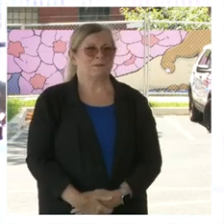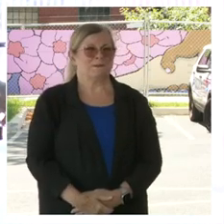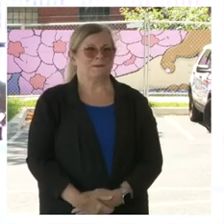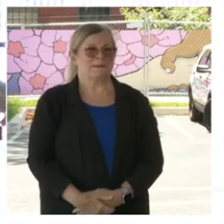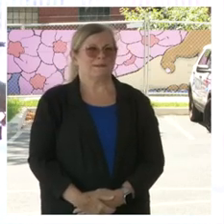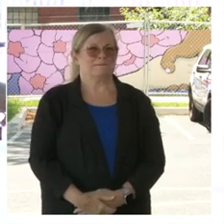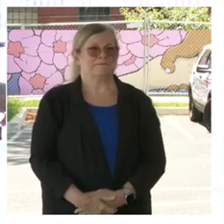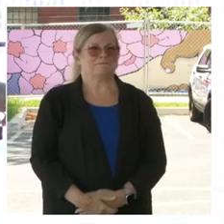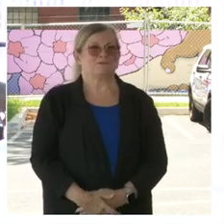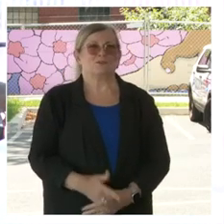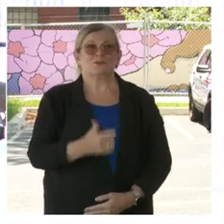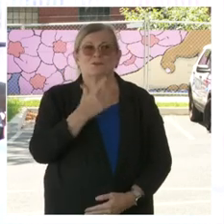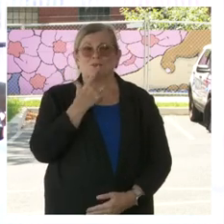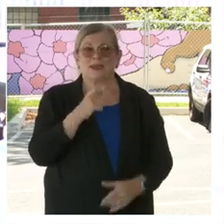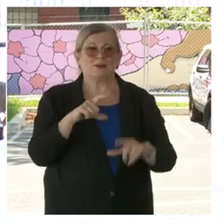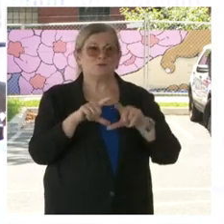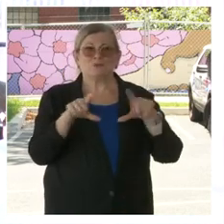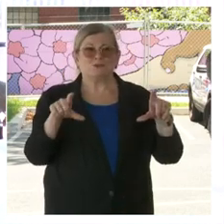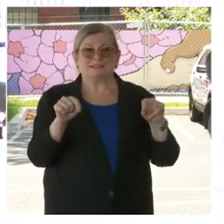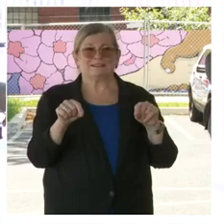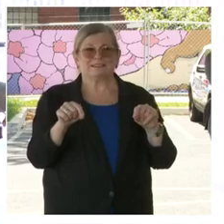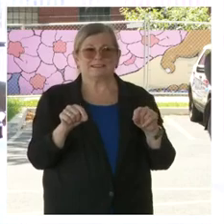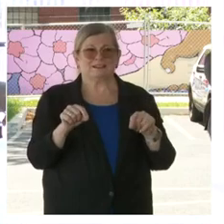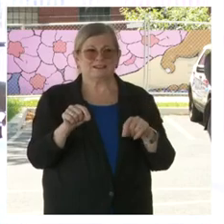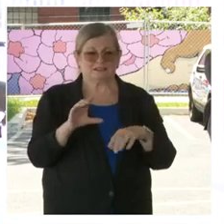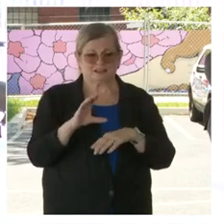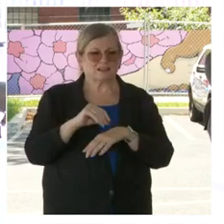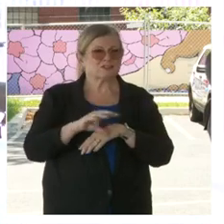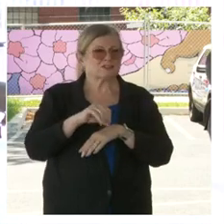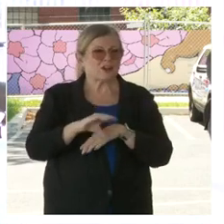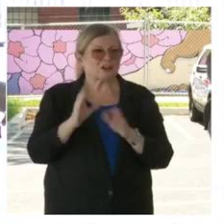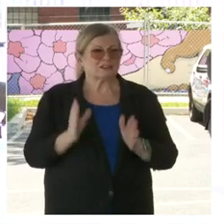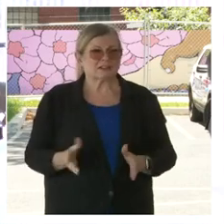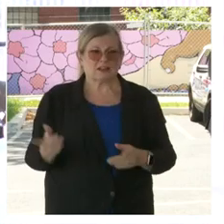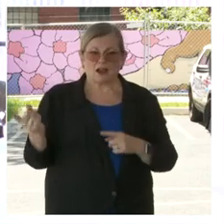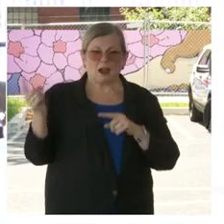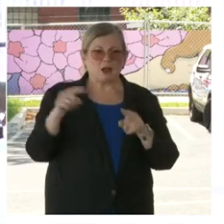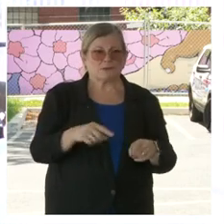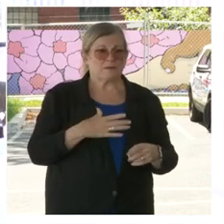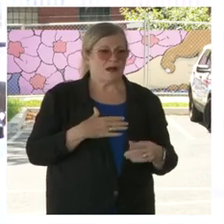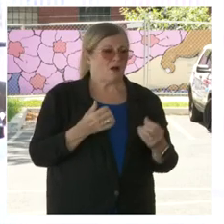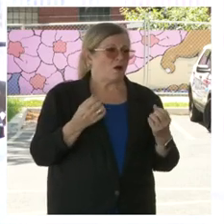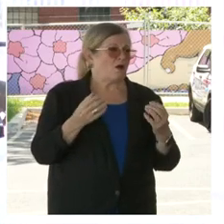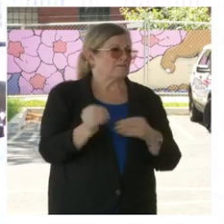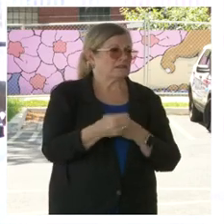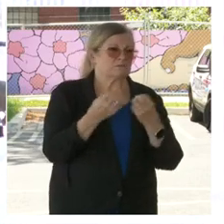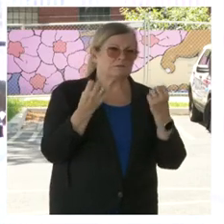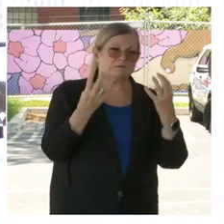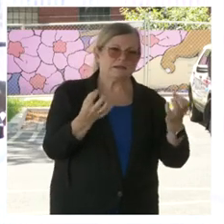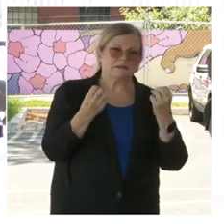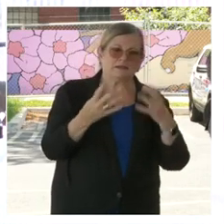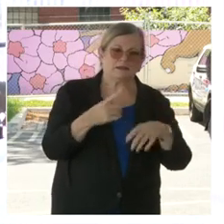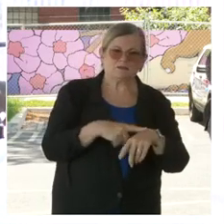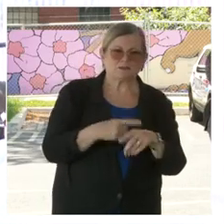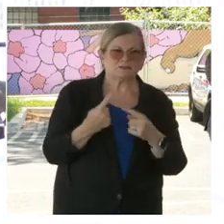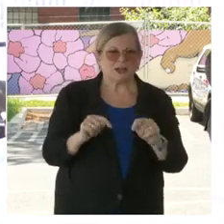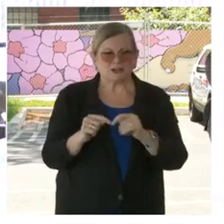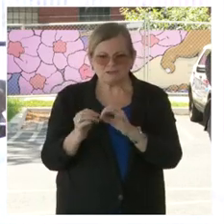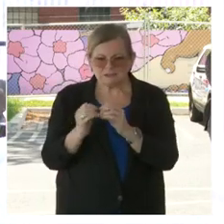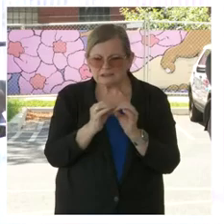Red Brick, who has been to my office so many times just trying to figure this thing out. Just trying to make this, give Red Brick a round of